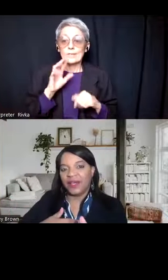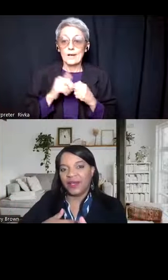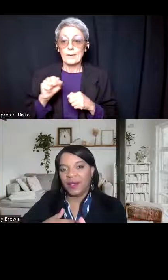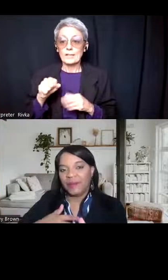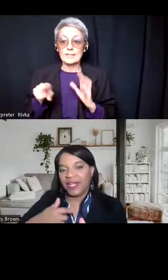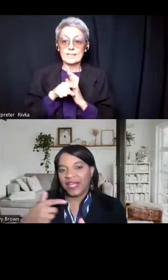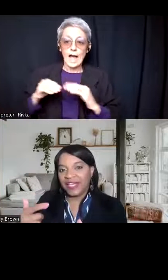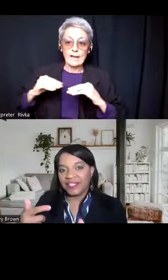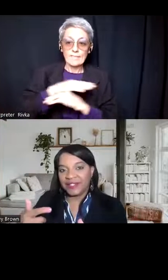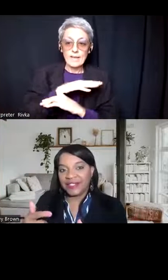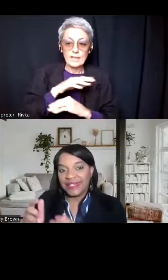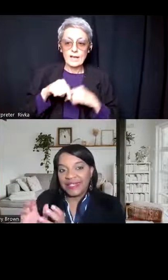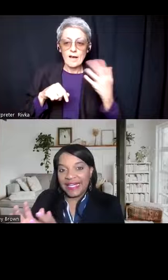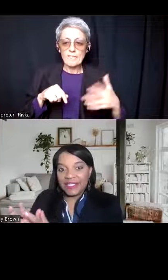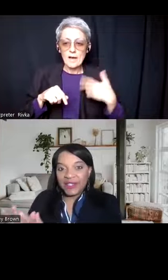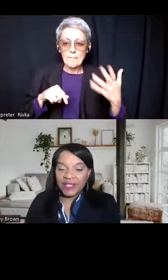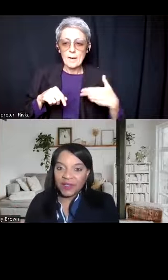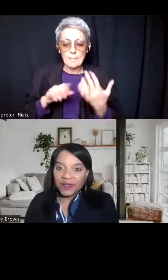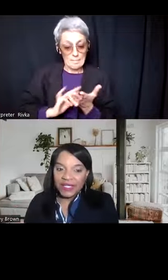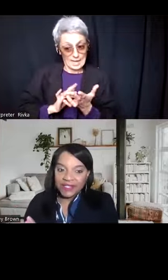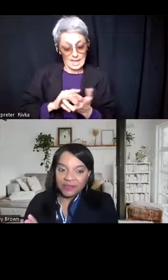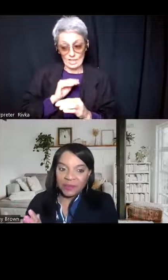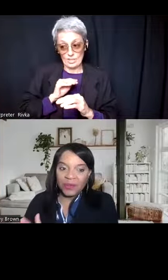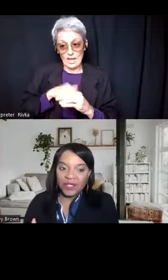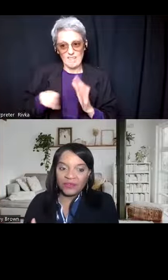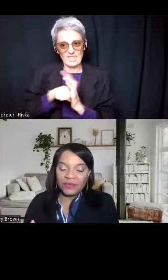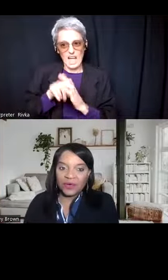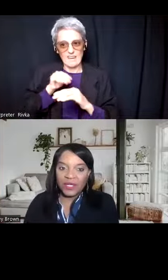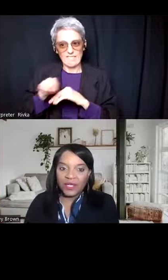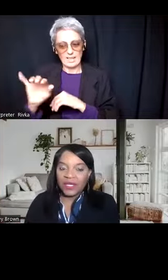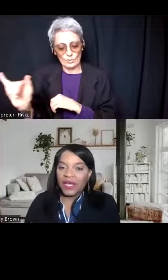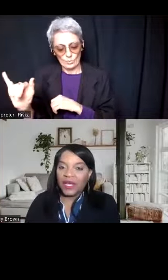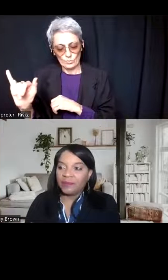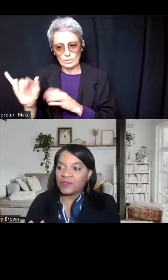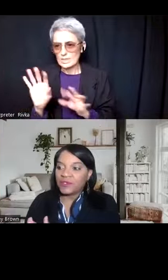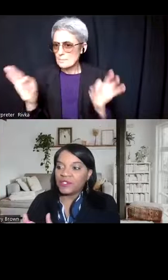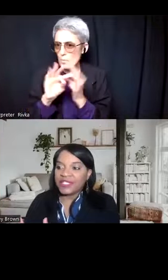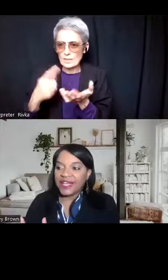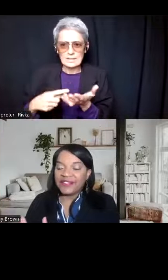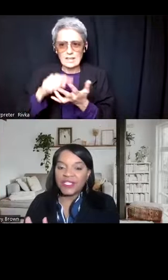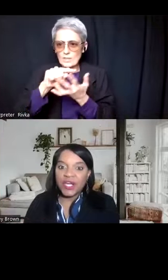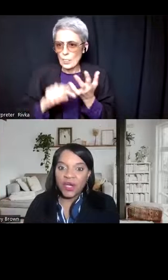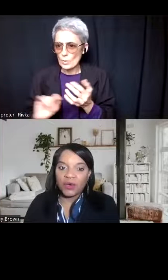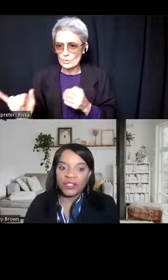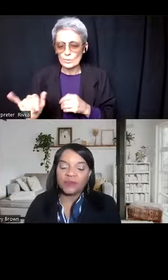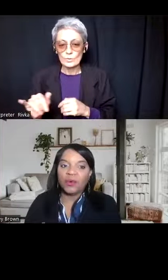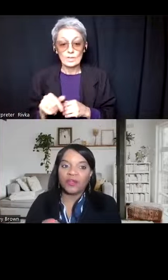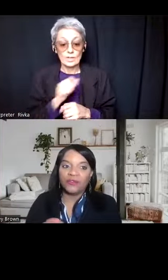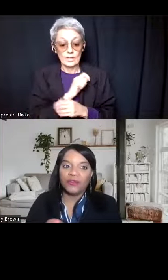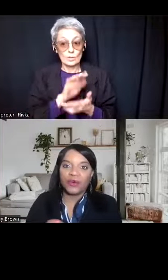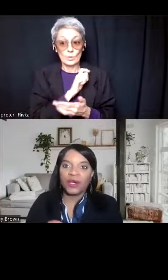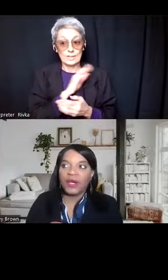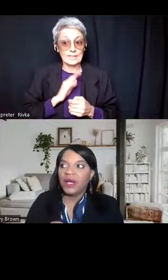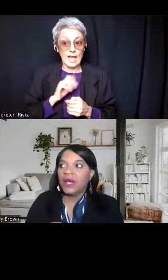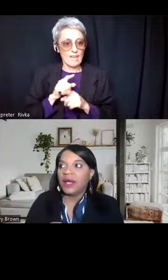medications, that's critical. And it's important for school staff to know. It's